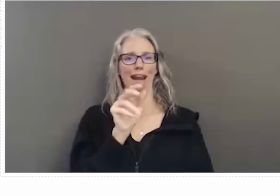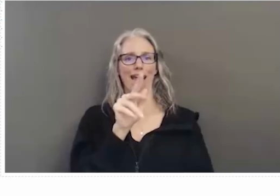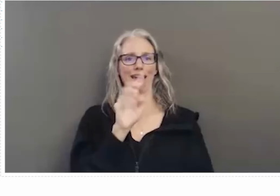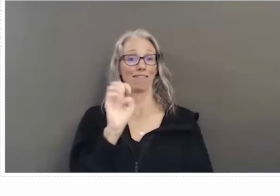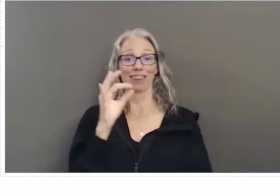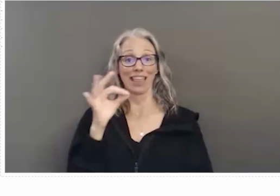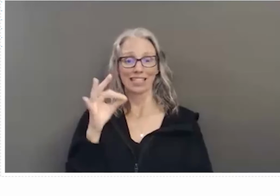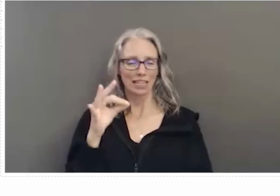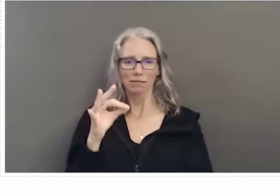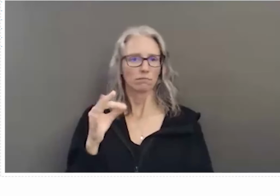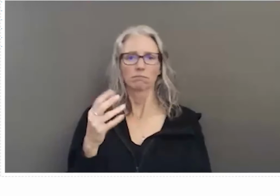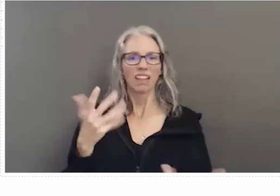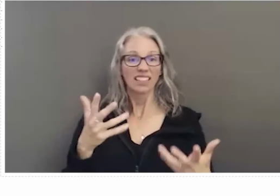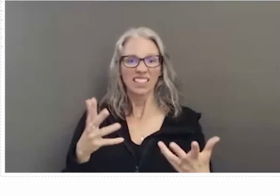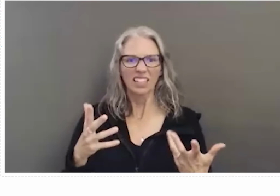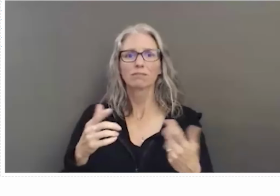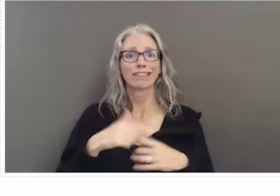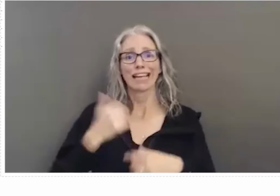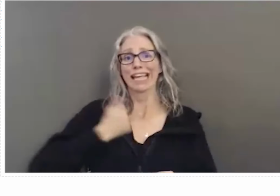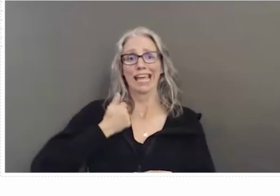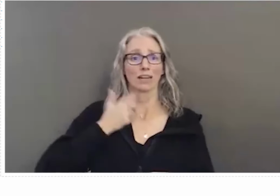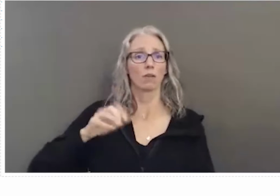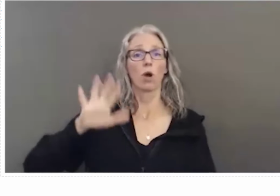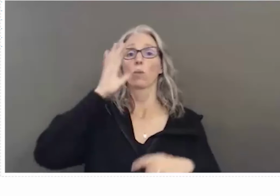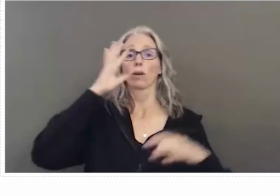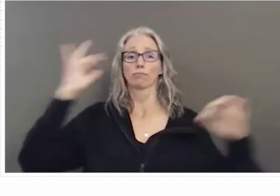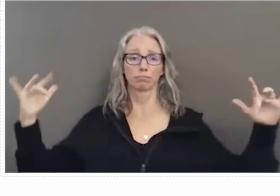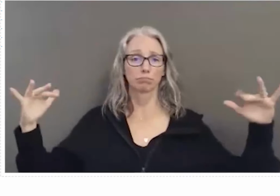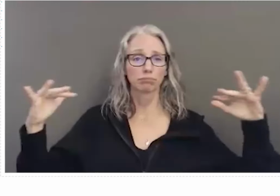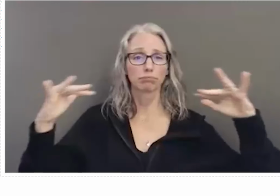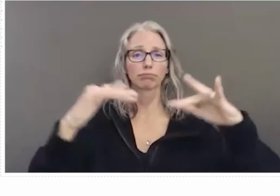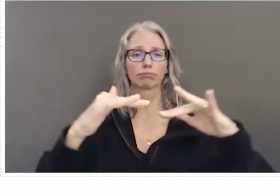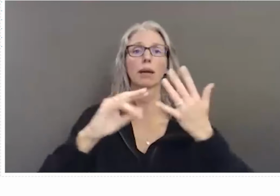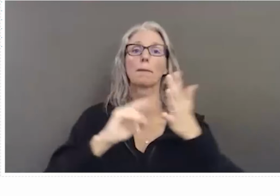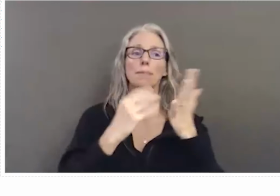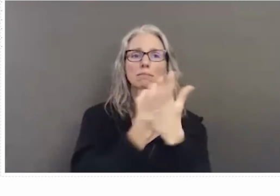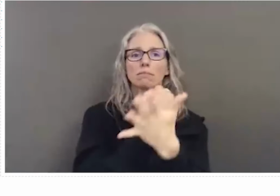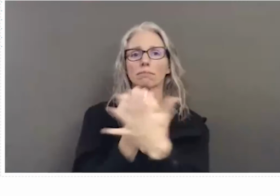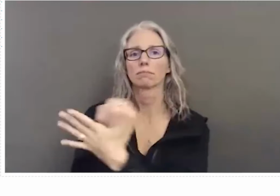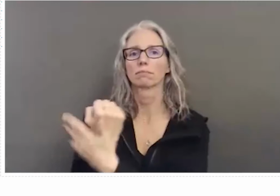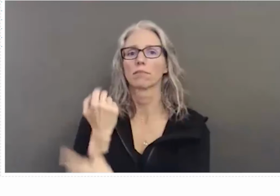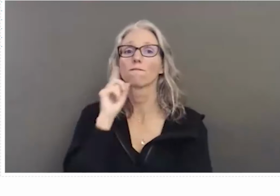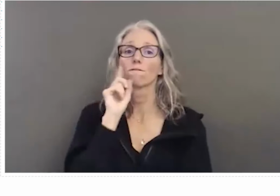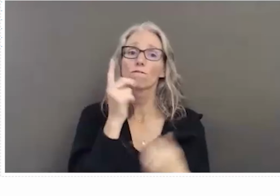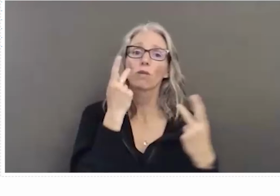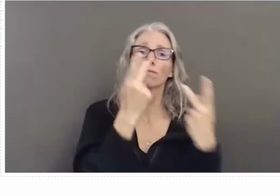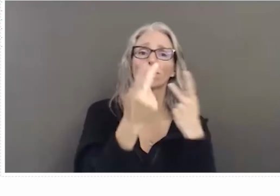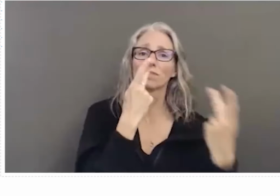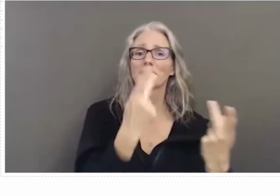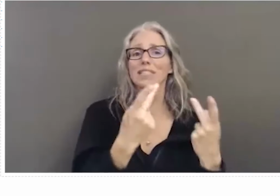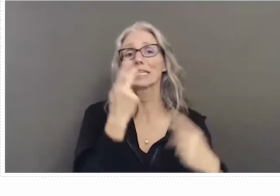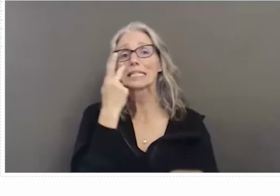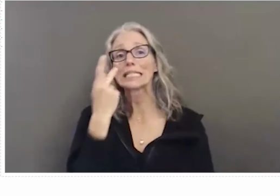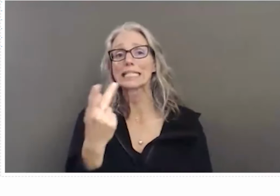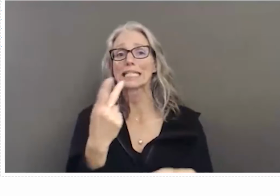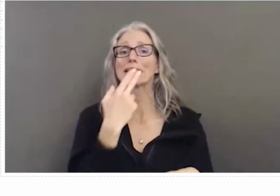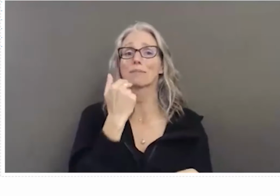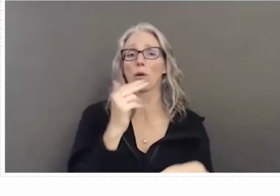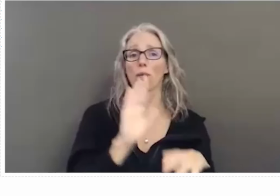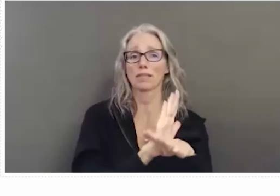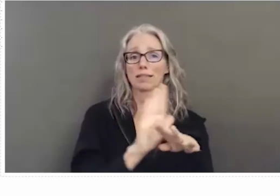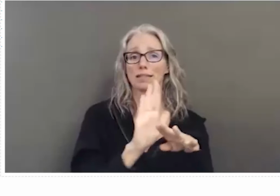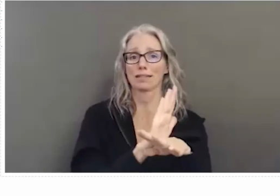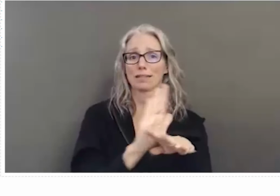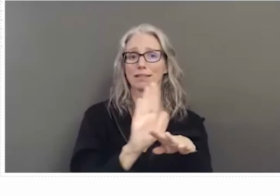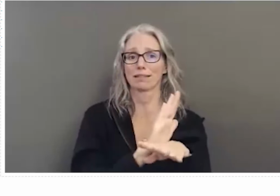have an activation space or, something unique where people can engage, that is a space where they will maybe attract folks that they